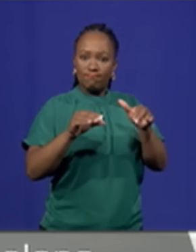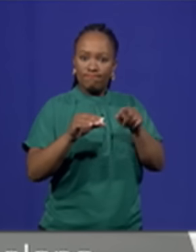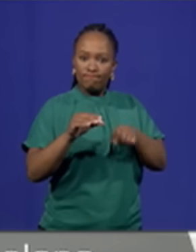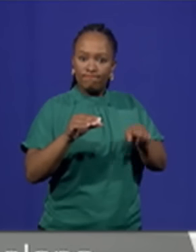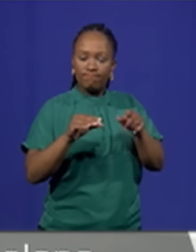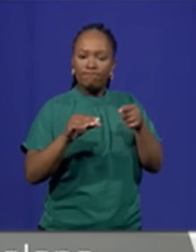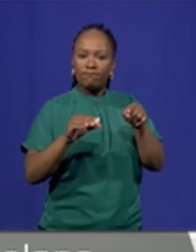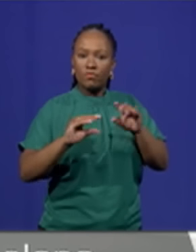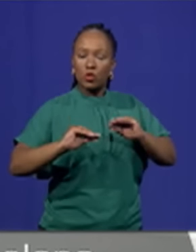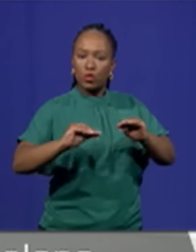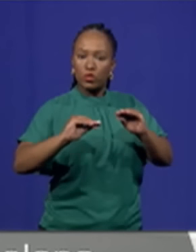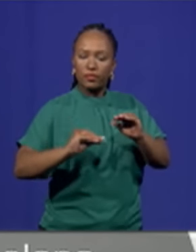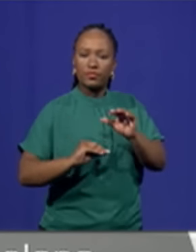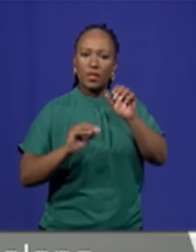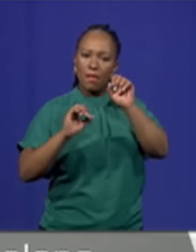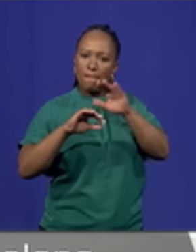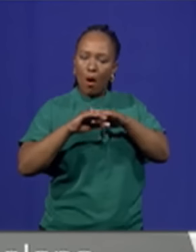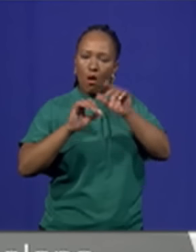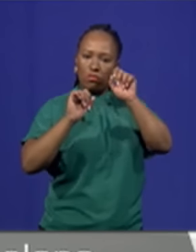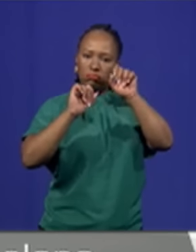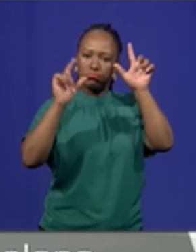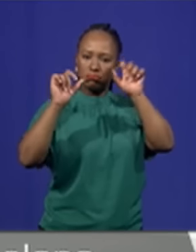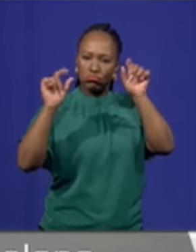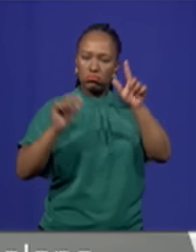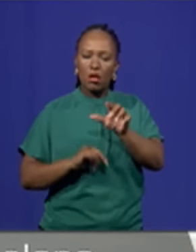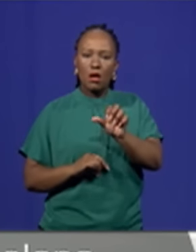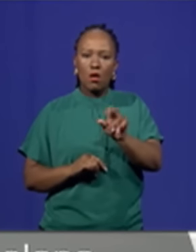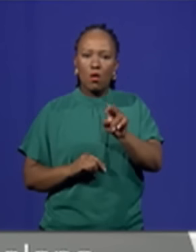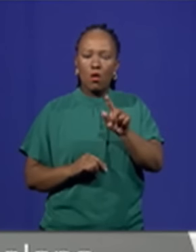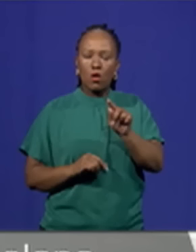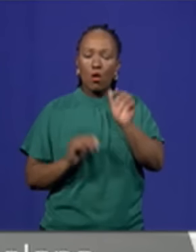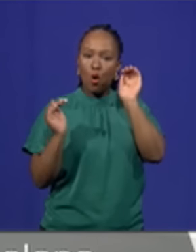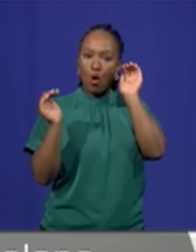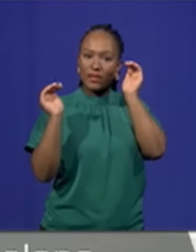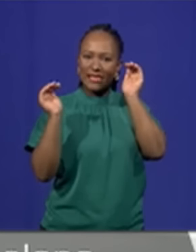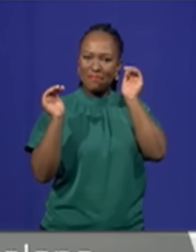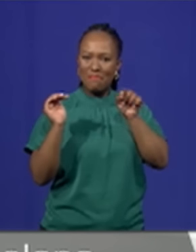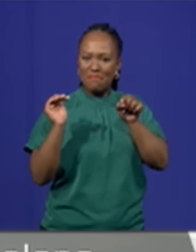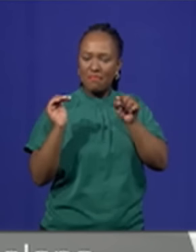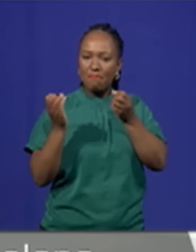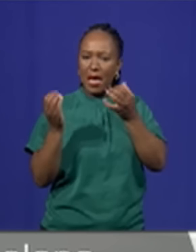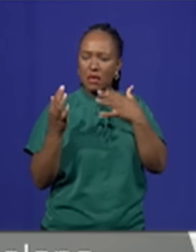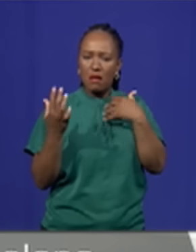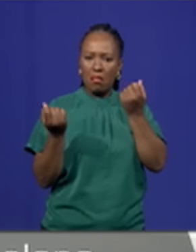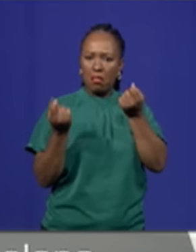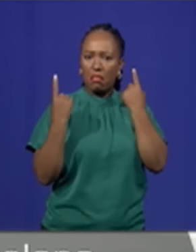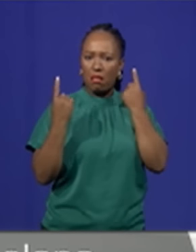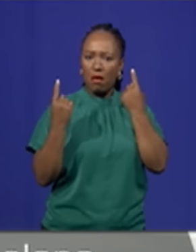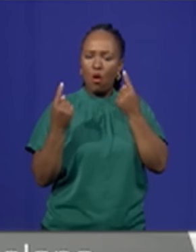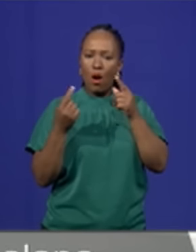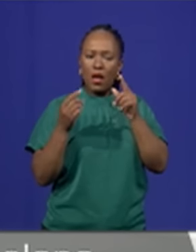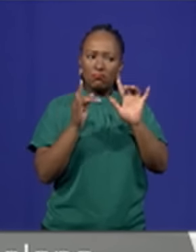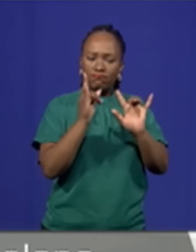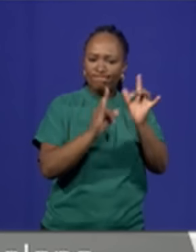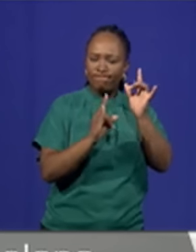go ruteng ka ga autism e le maemo a go le gantsi batho ba sa tlhaloganyeng segolobogolo ko metsesetoropong le